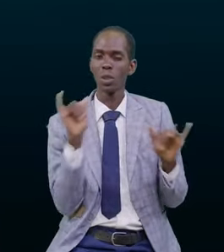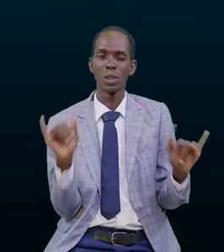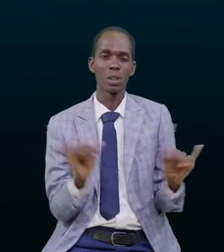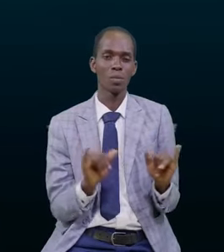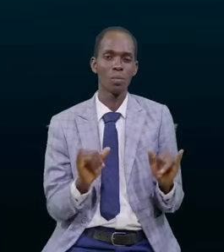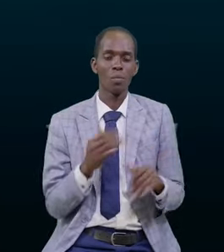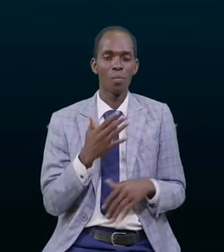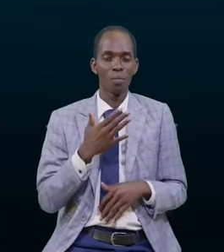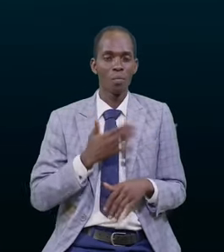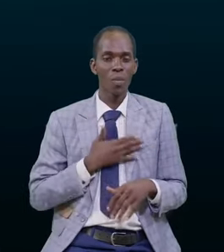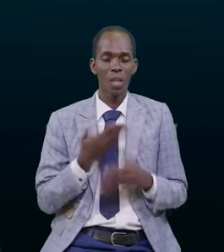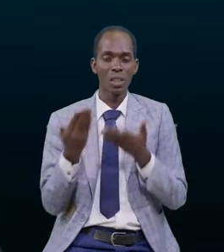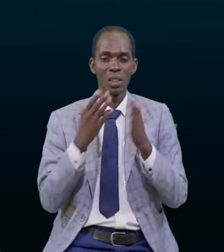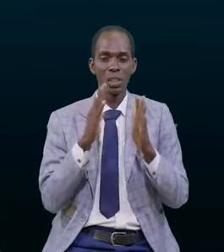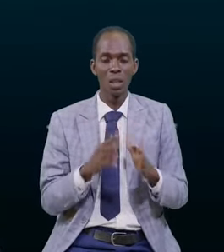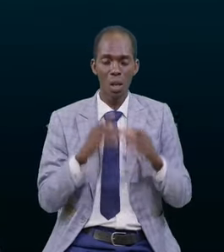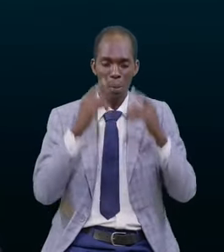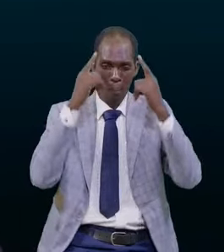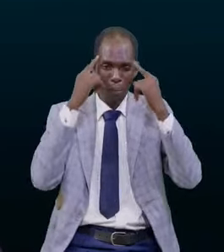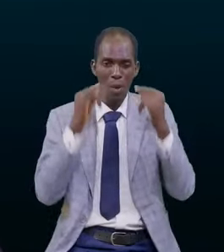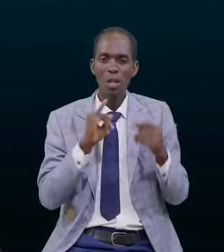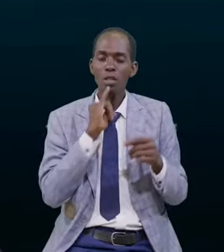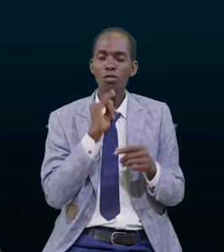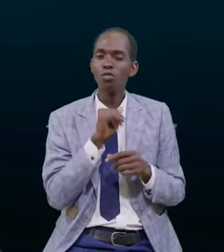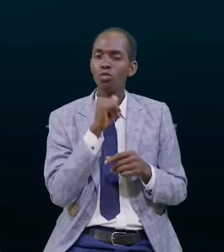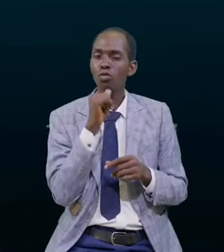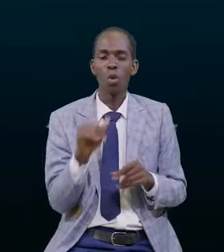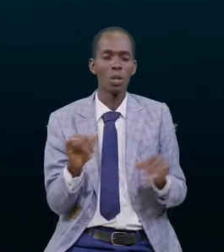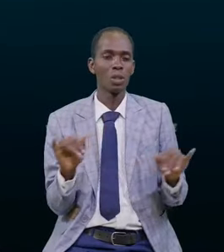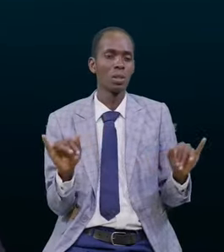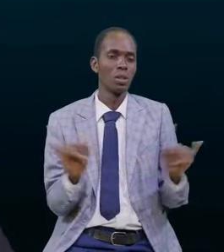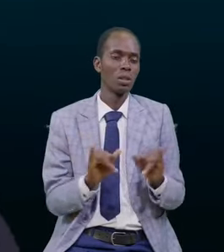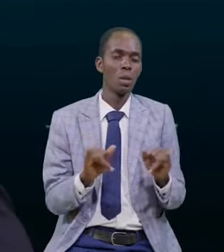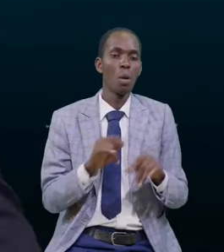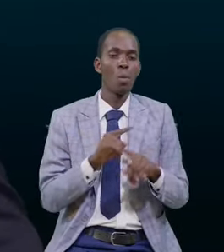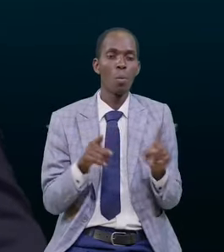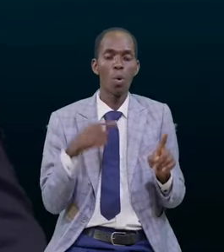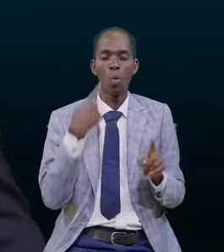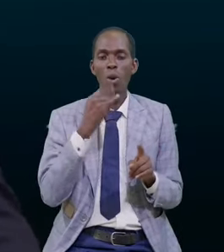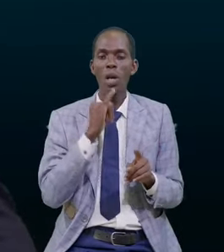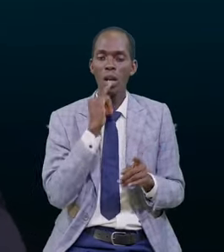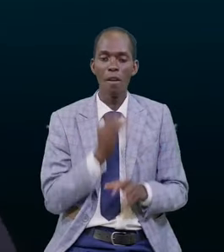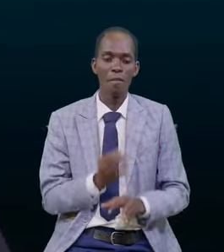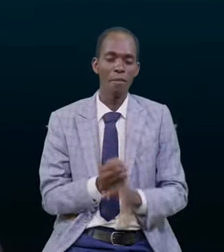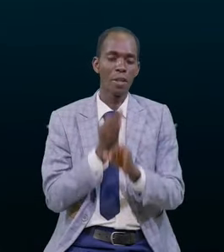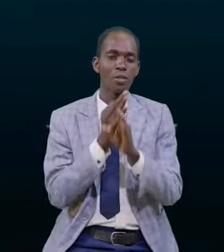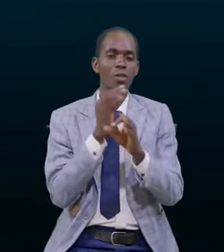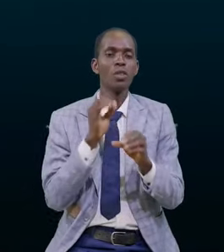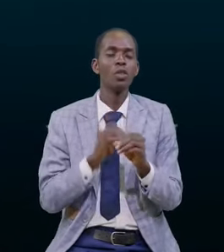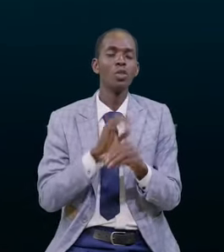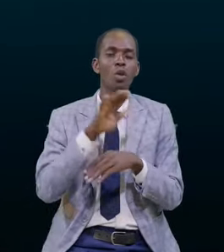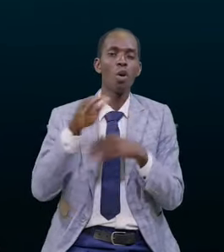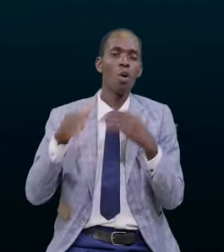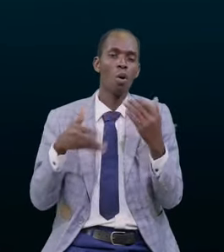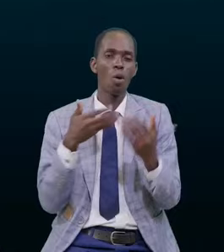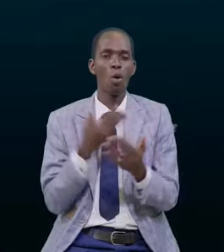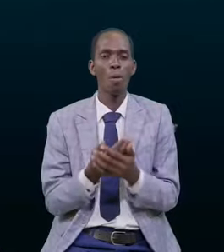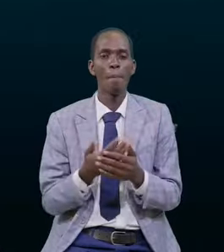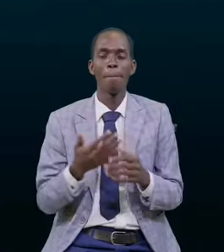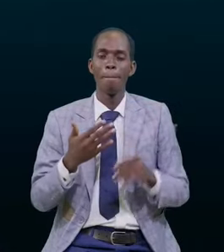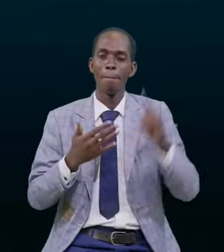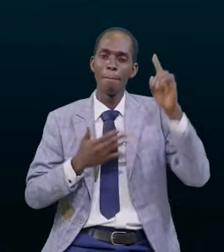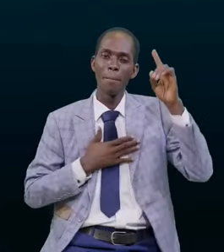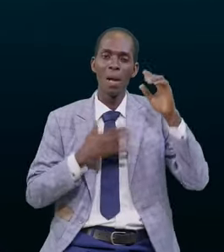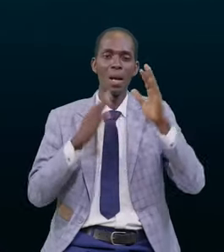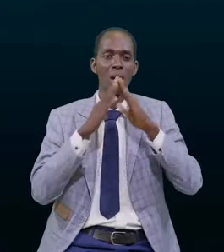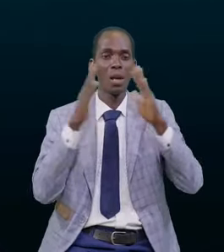so who is faithful in all my house that's the reference right there who is faithful in all my house with him will